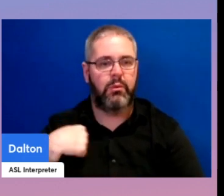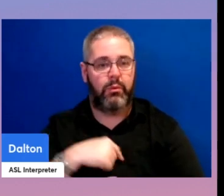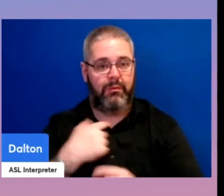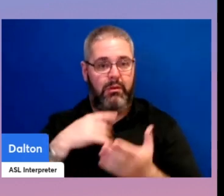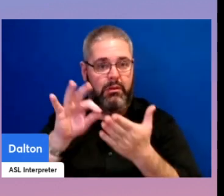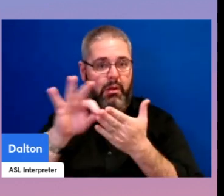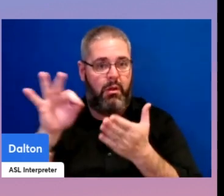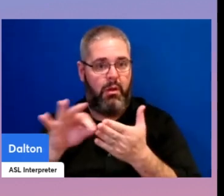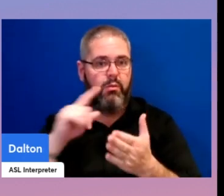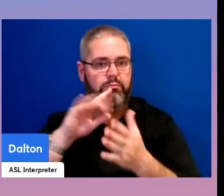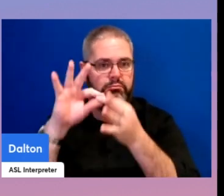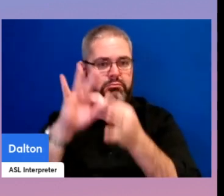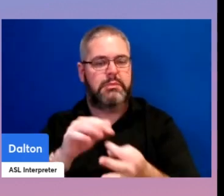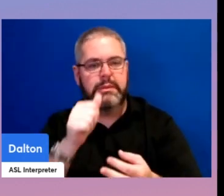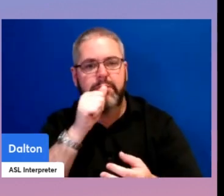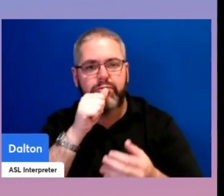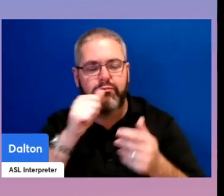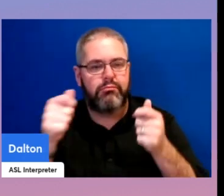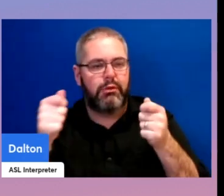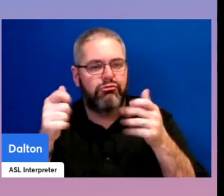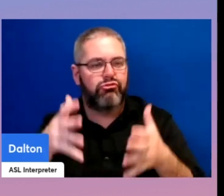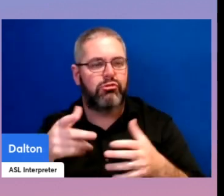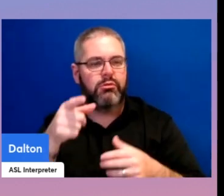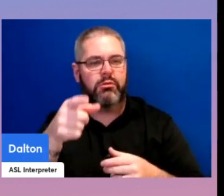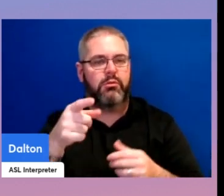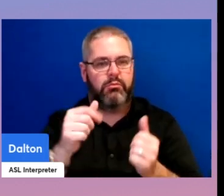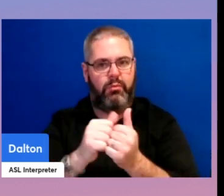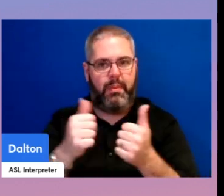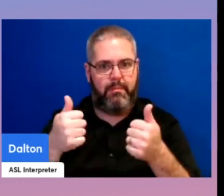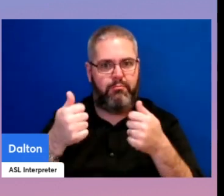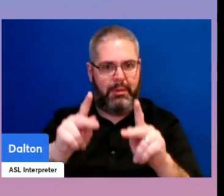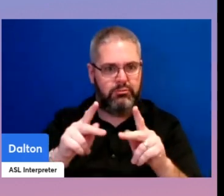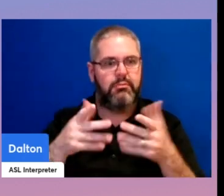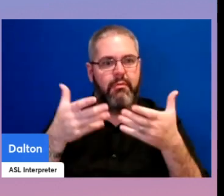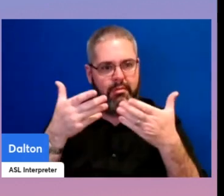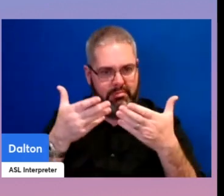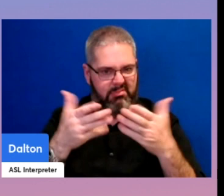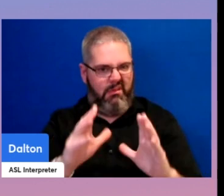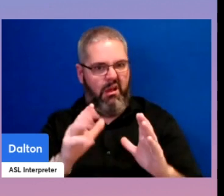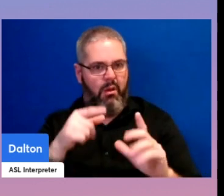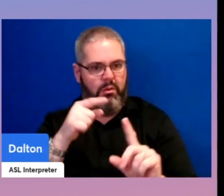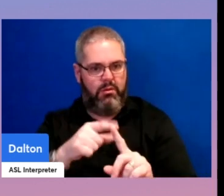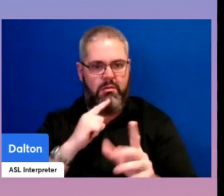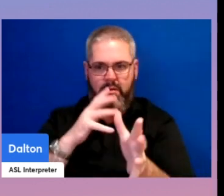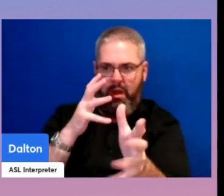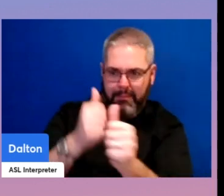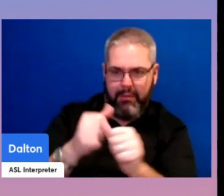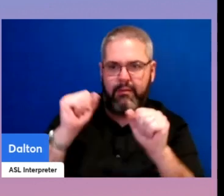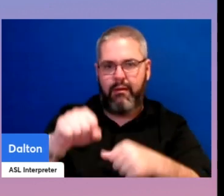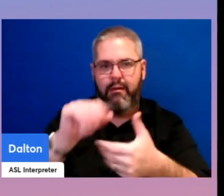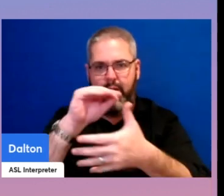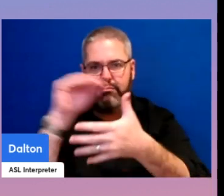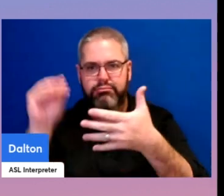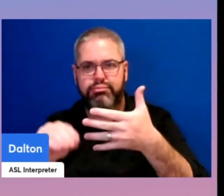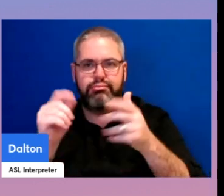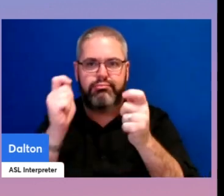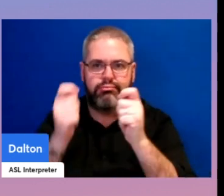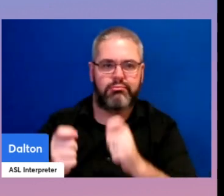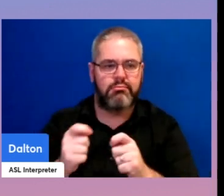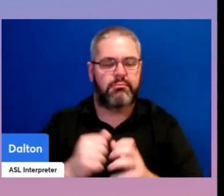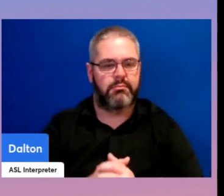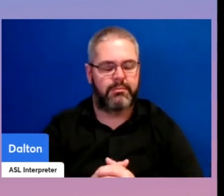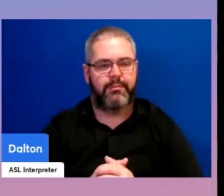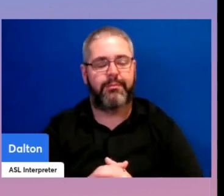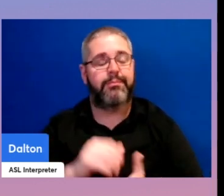has Secret Manager permissions to write, update, and delete the secrets. For